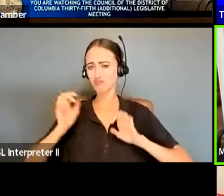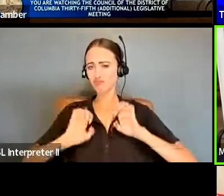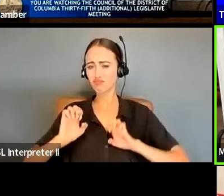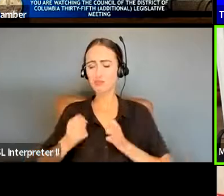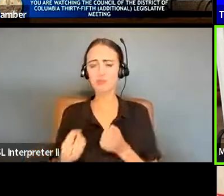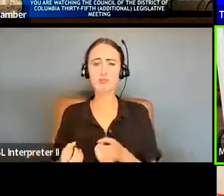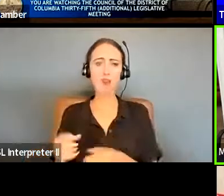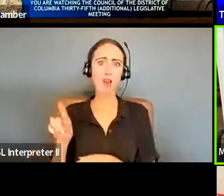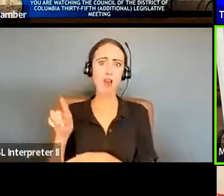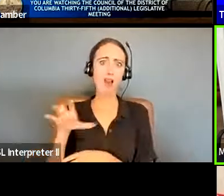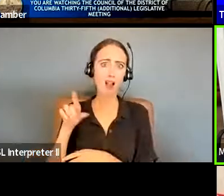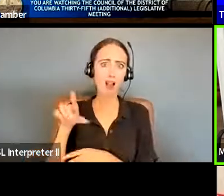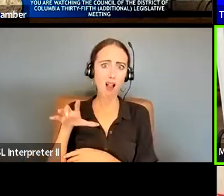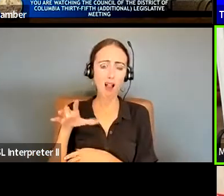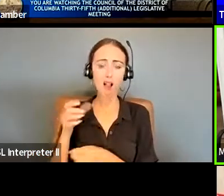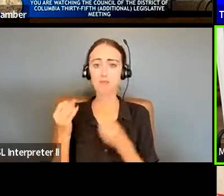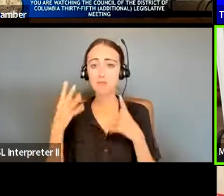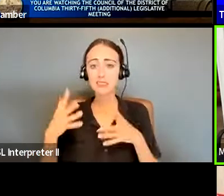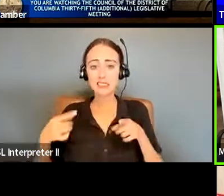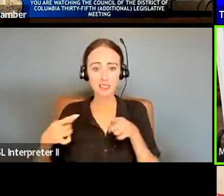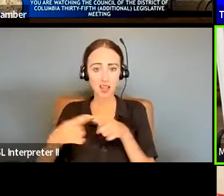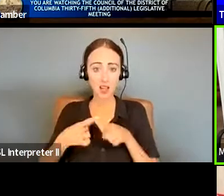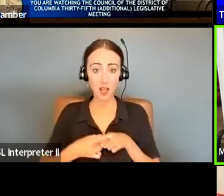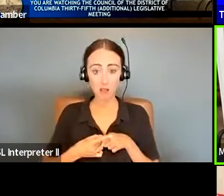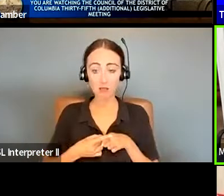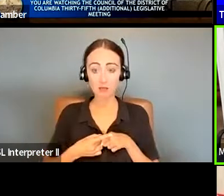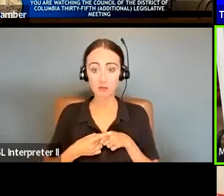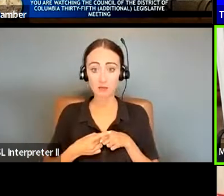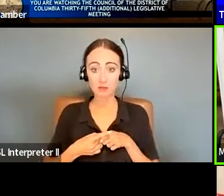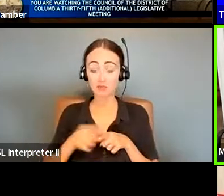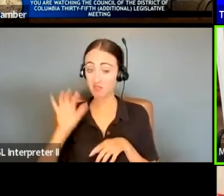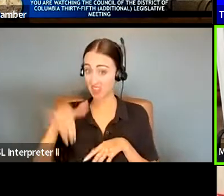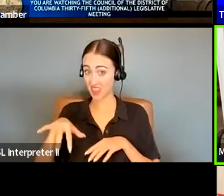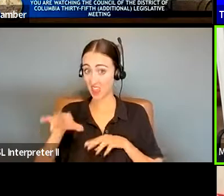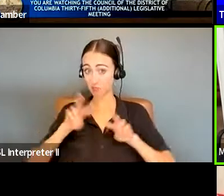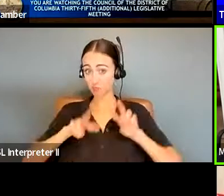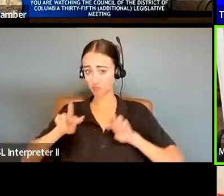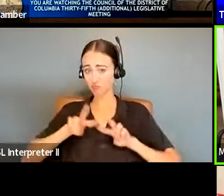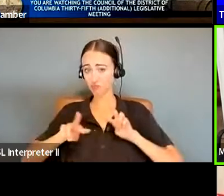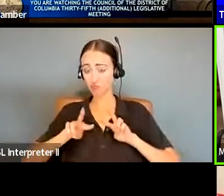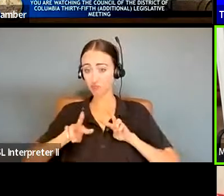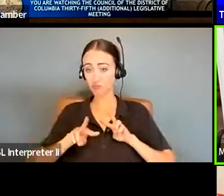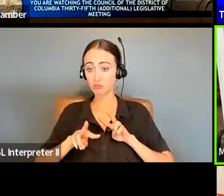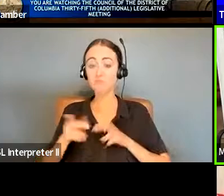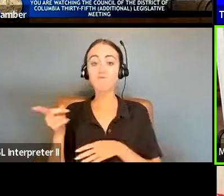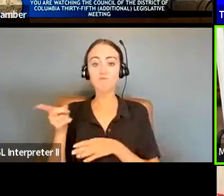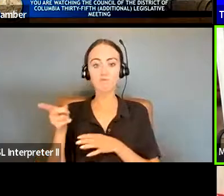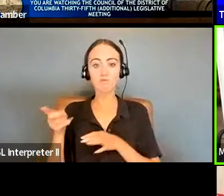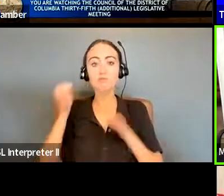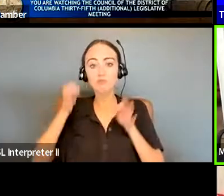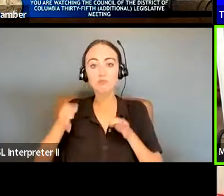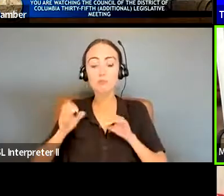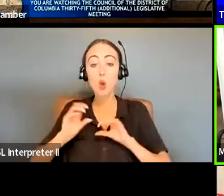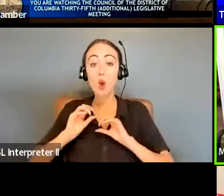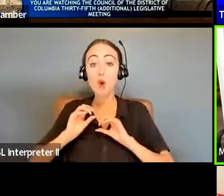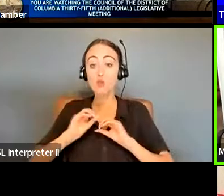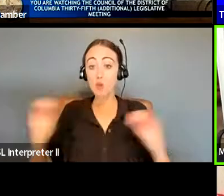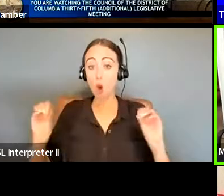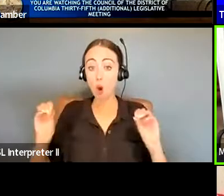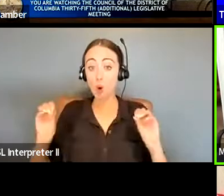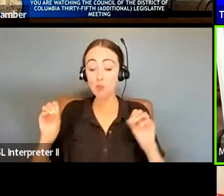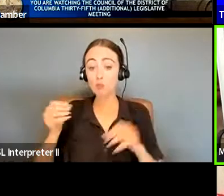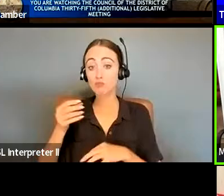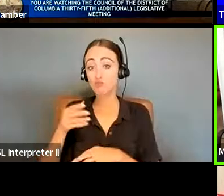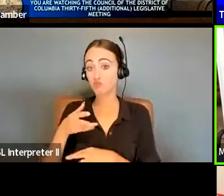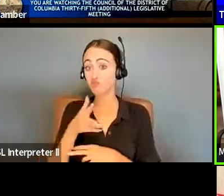hundreds of intersections. And in that evaluation, they have said that no turn on red is